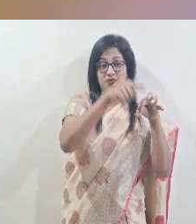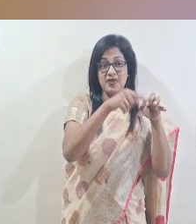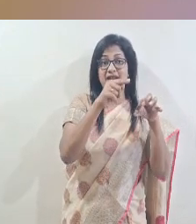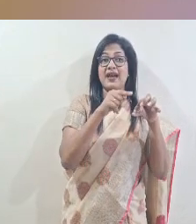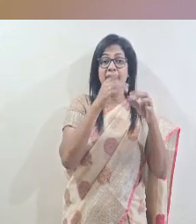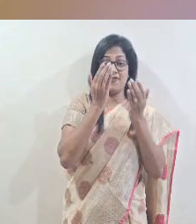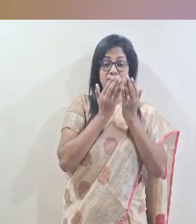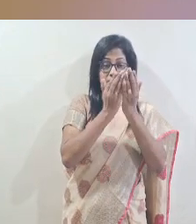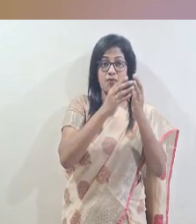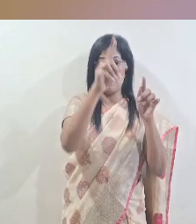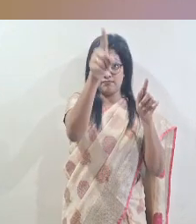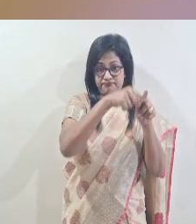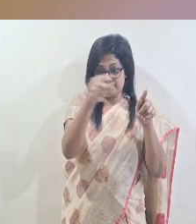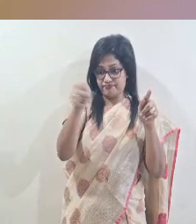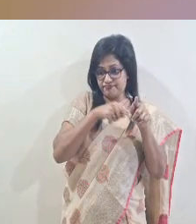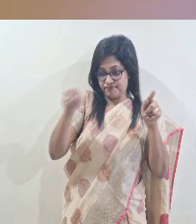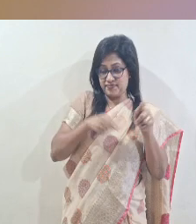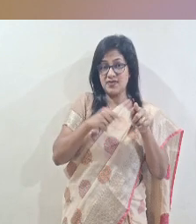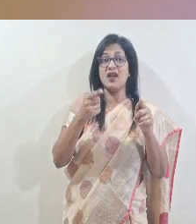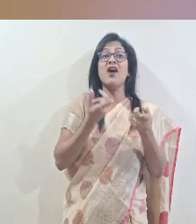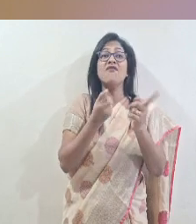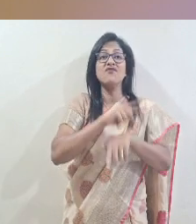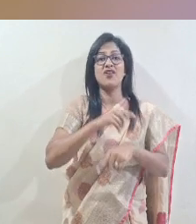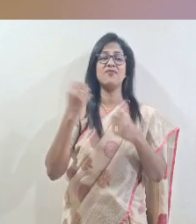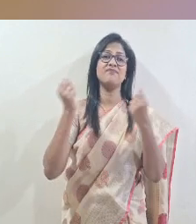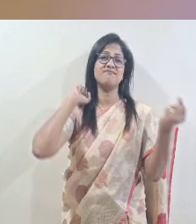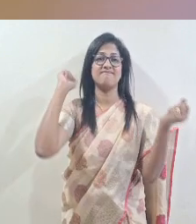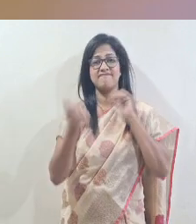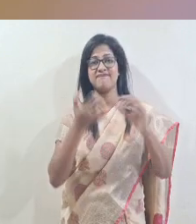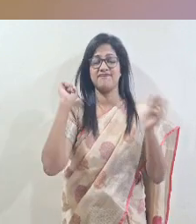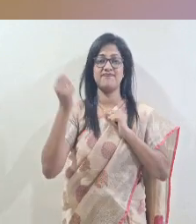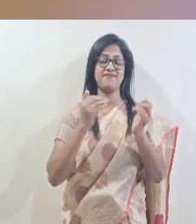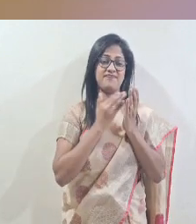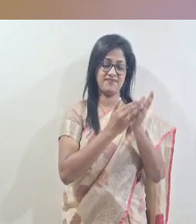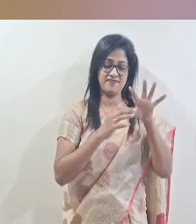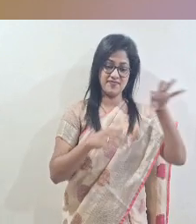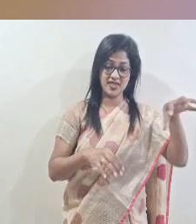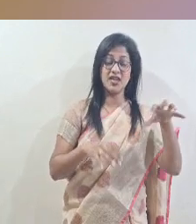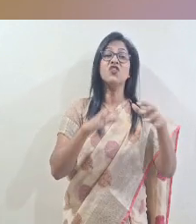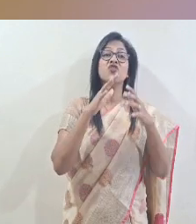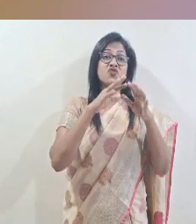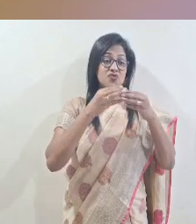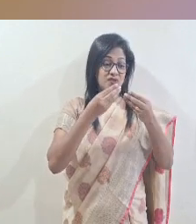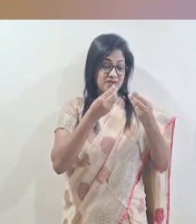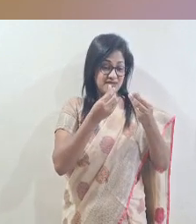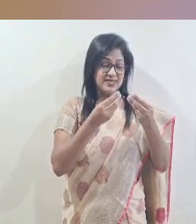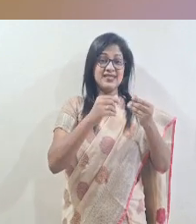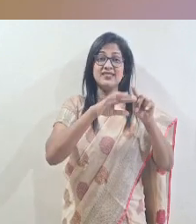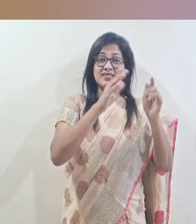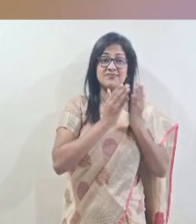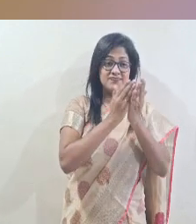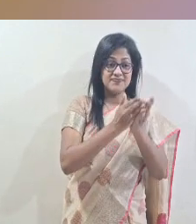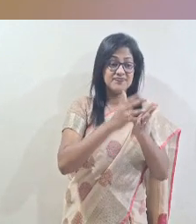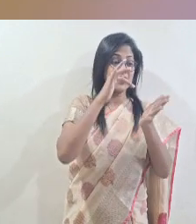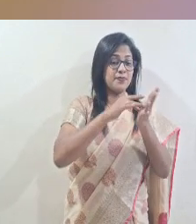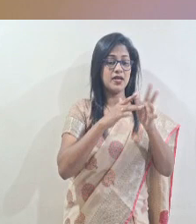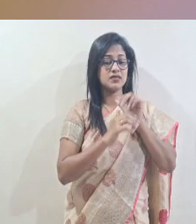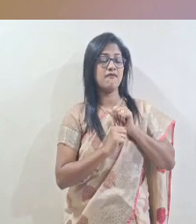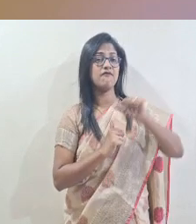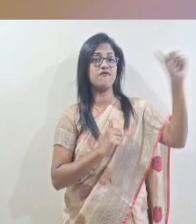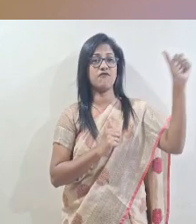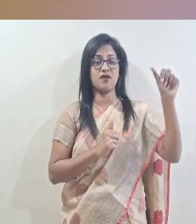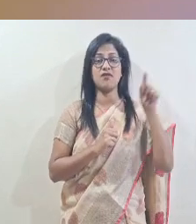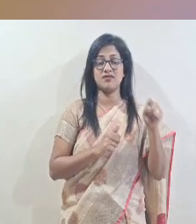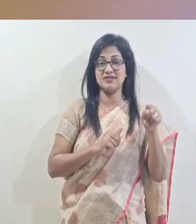port are freight traffic by road. In image B, we are placing dry port away from the port location, and then that dry port